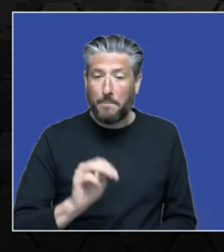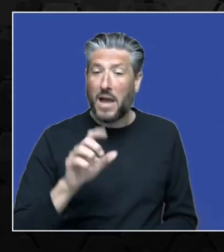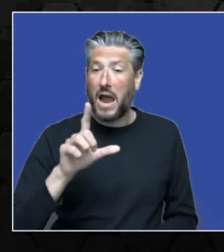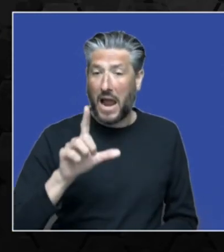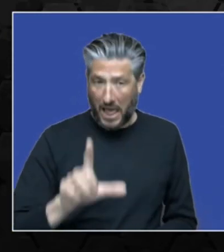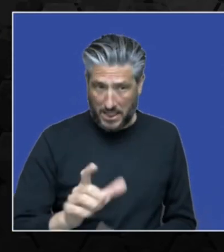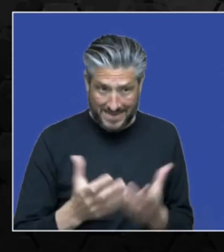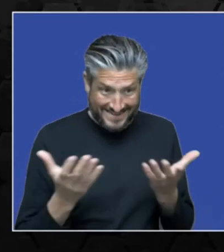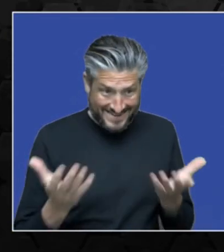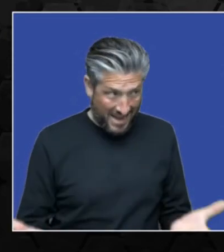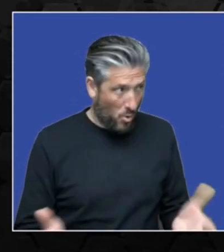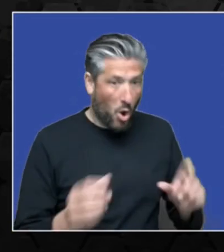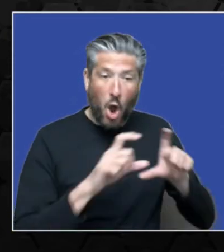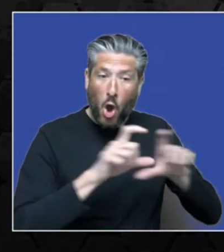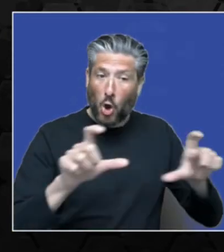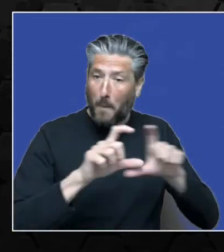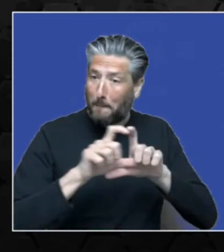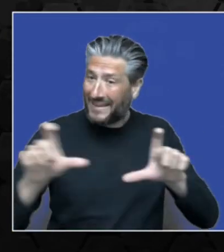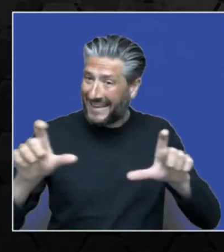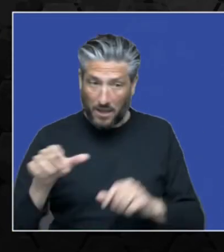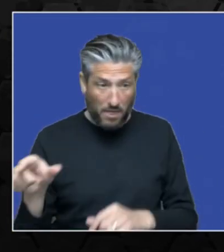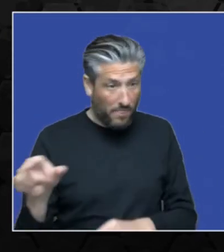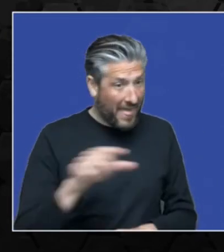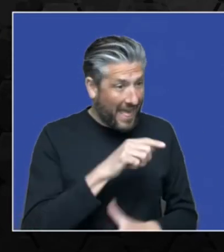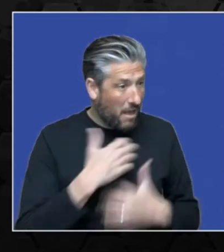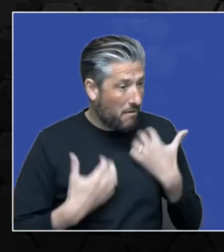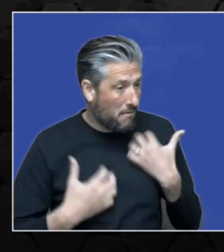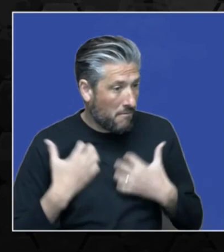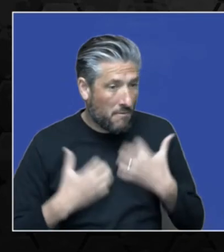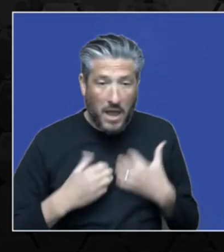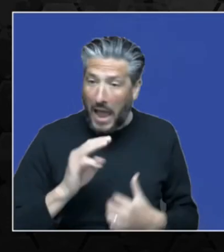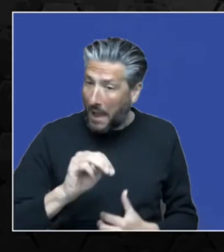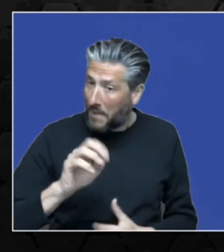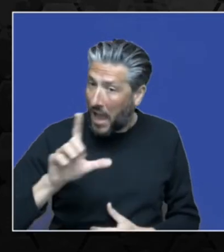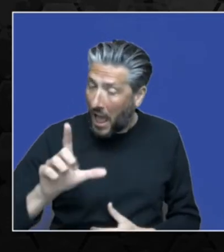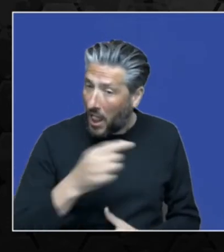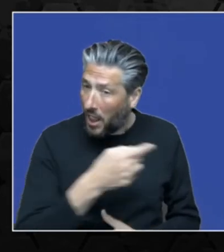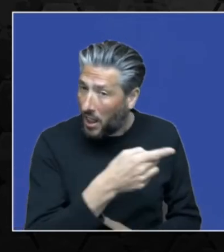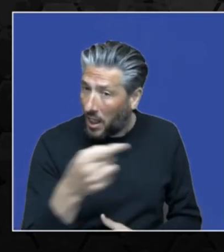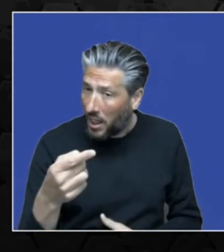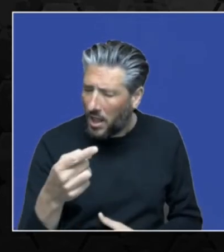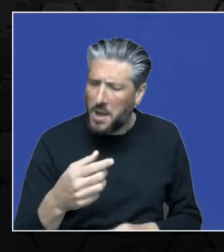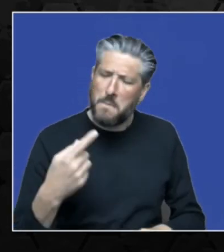real world application? And what is the scope of machine learning in 2 to 3 years?